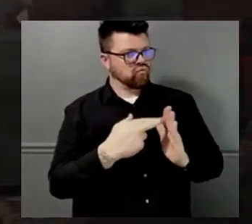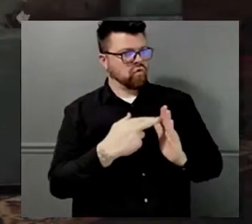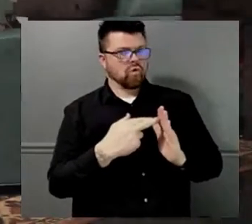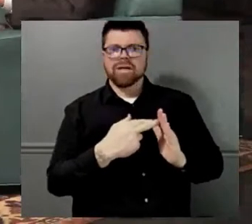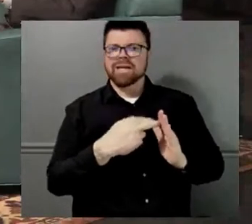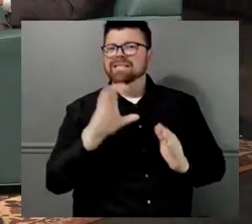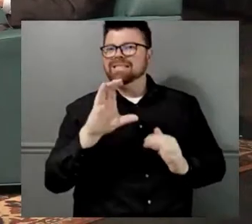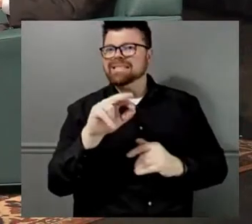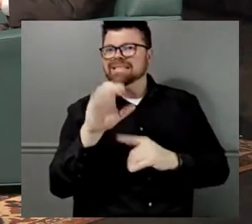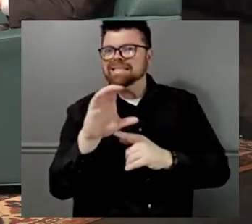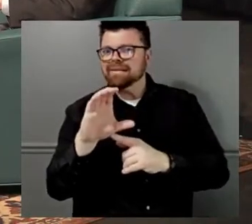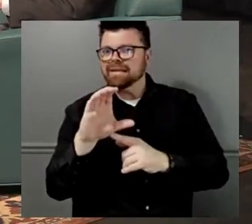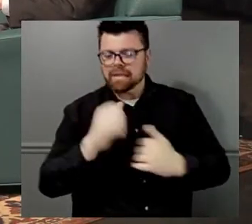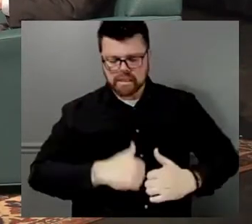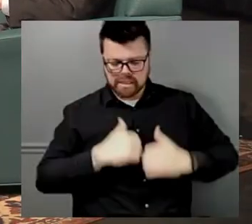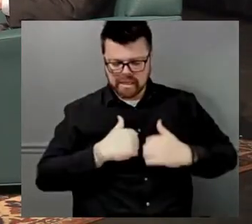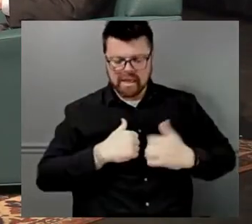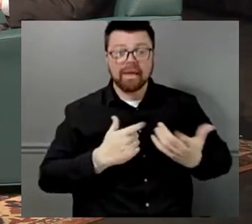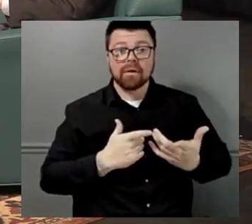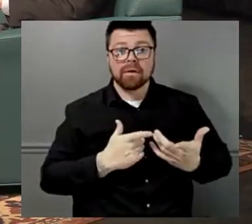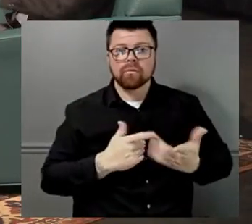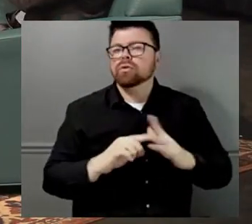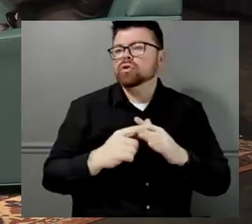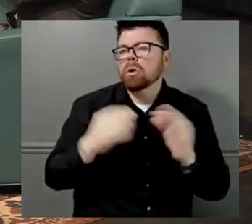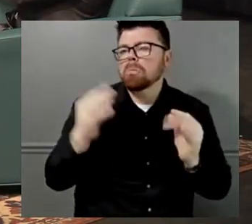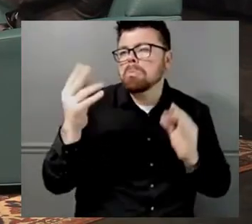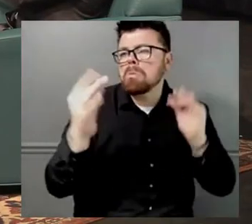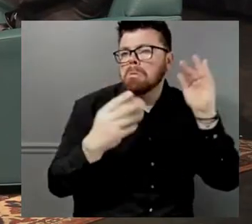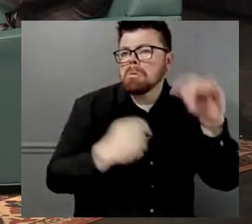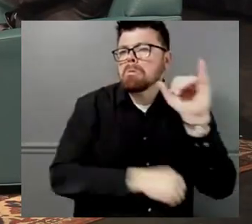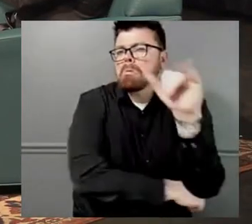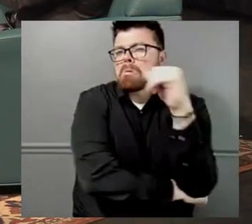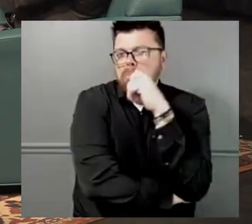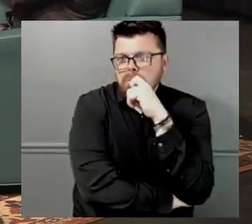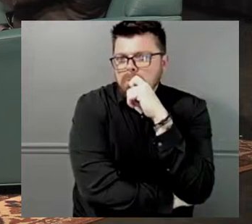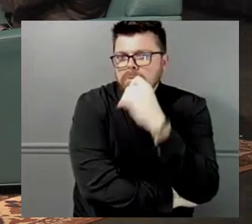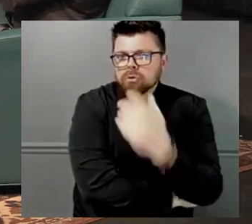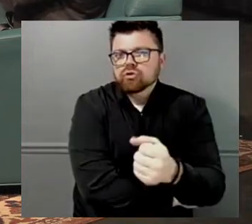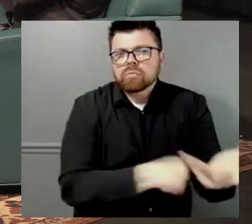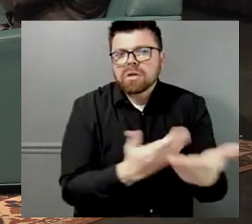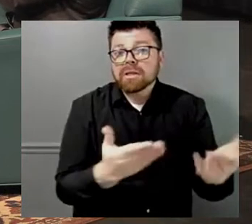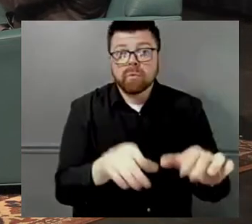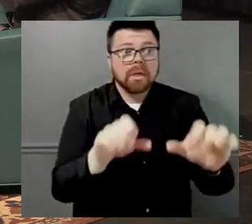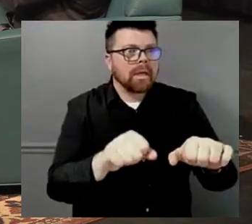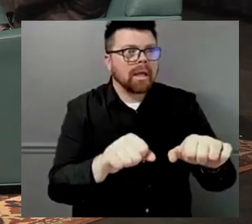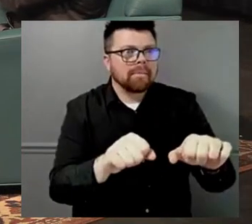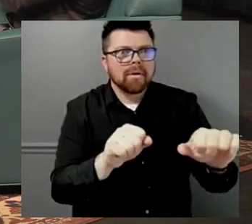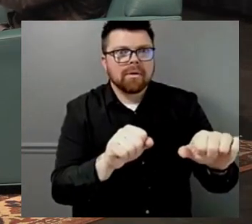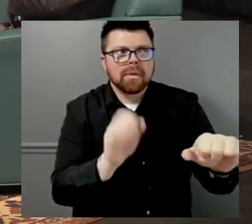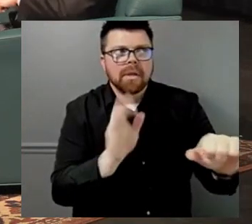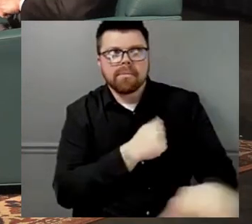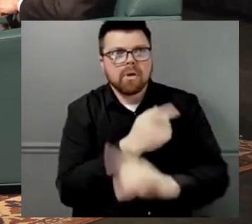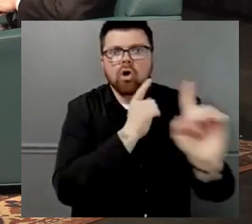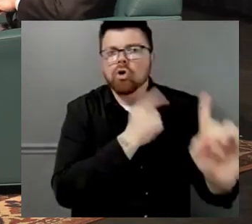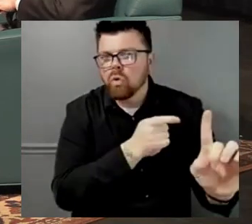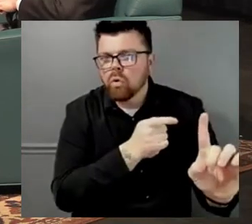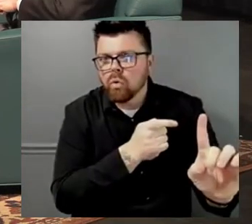And if we started thinking in those terms, there's so much actually that we could do, but it'd have to be on purpose, right? And I think that's what's